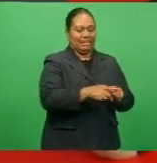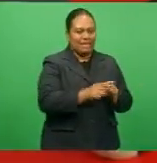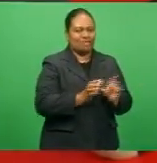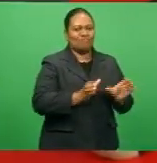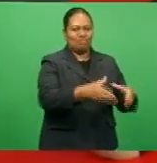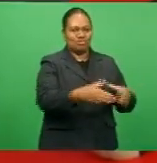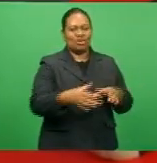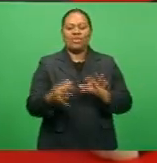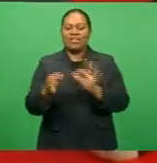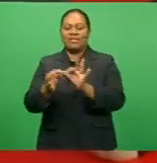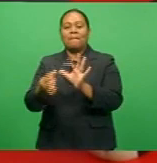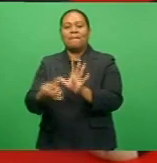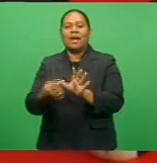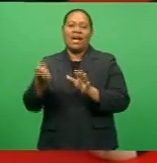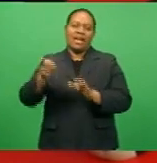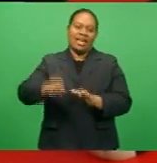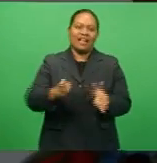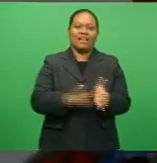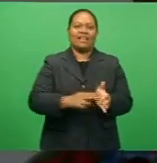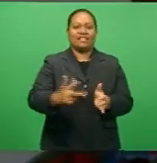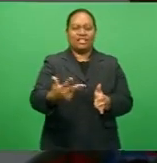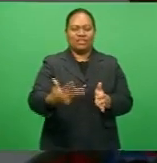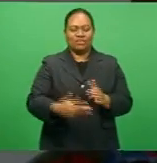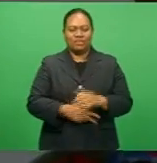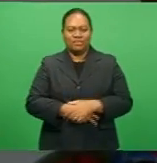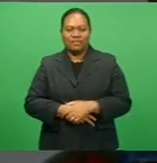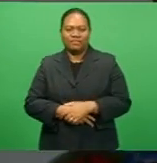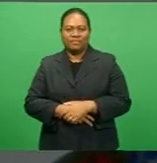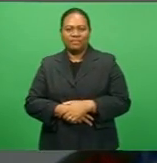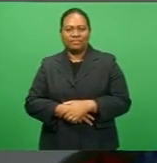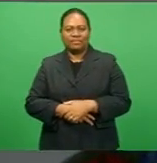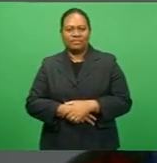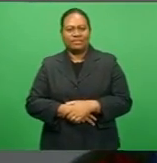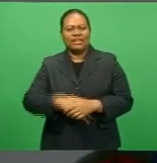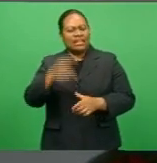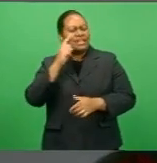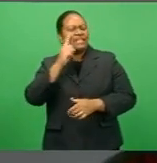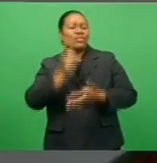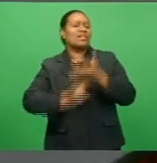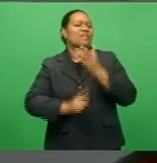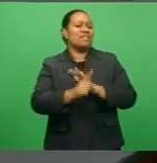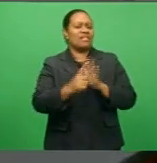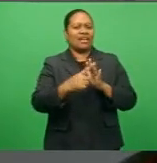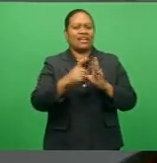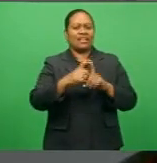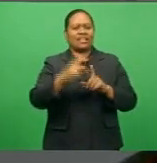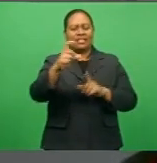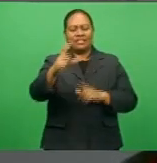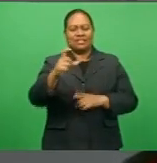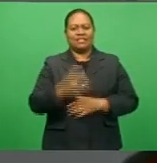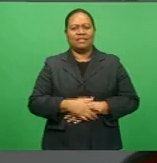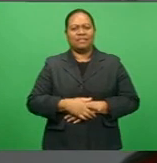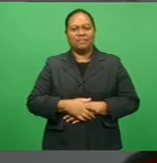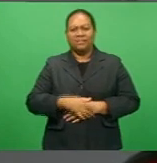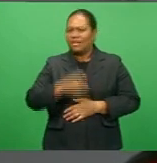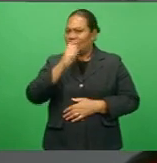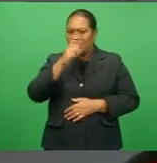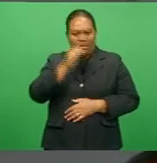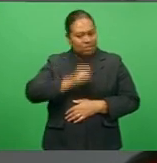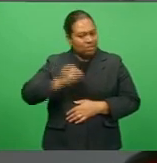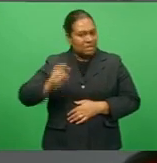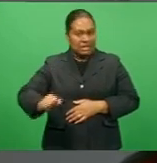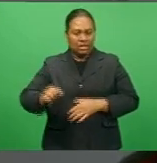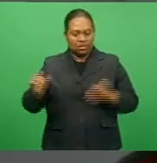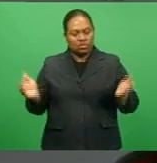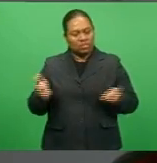with Mba and Nasinu for the Fiji Fact. Look at what happened in Courts IDC on the first day. You can't take any teams unlikely. And